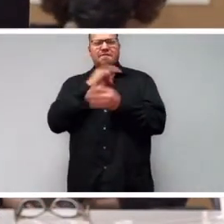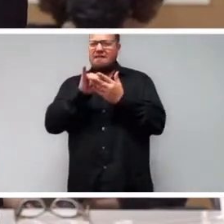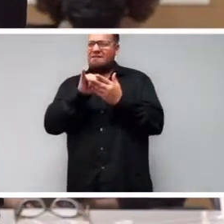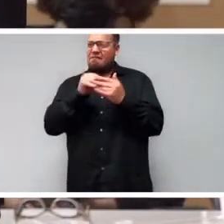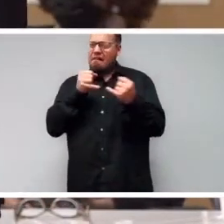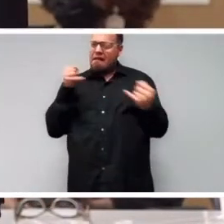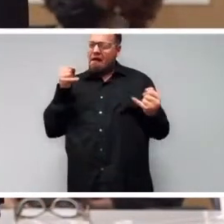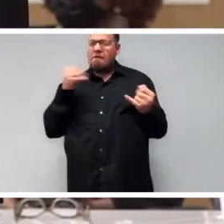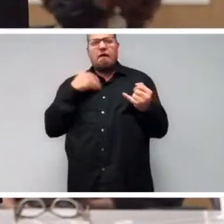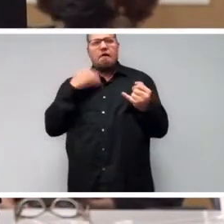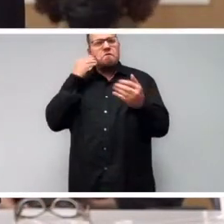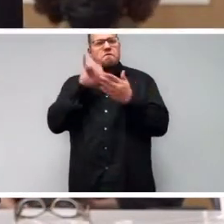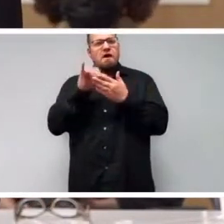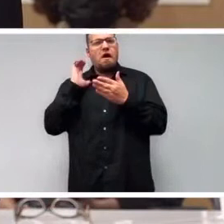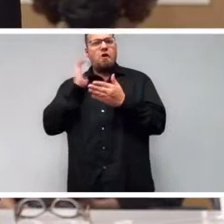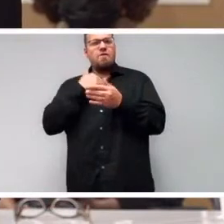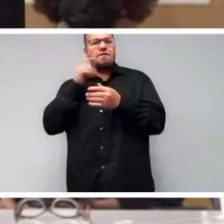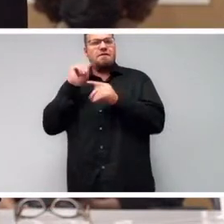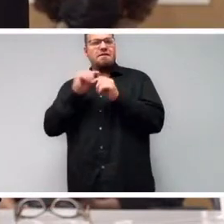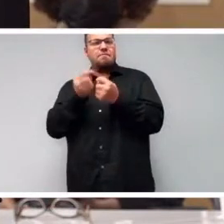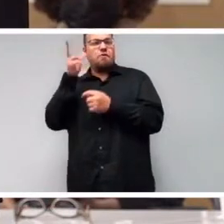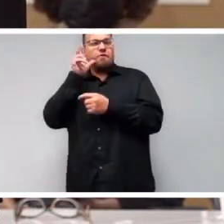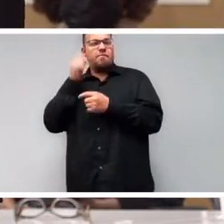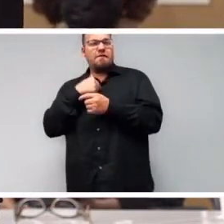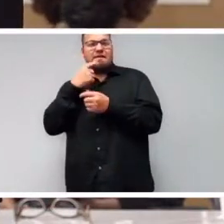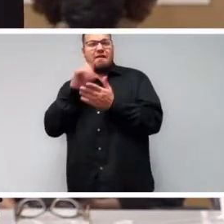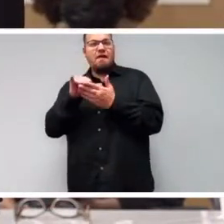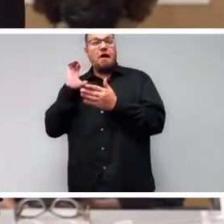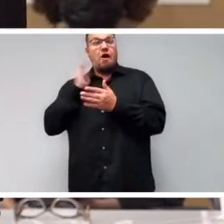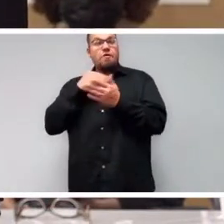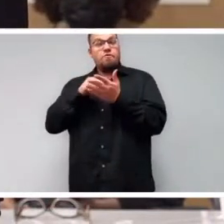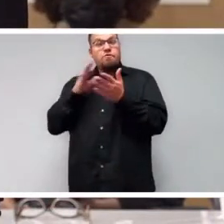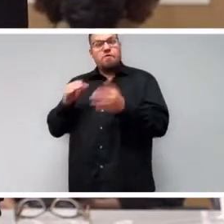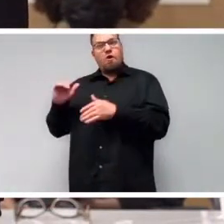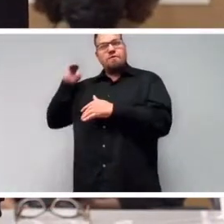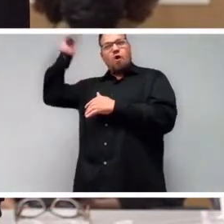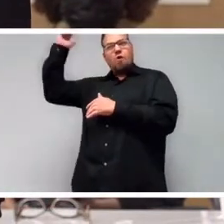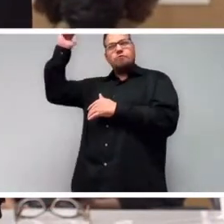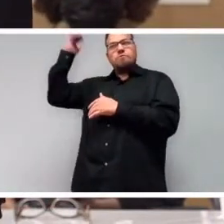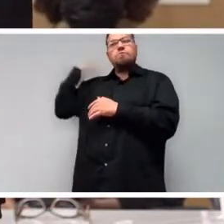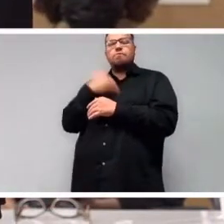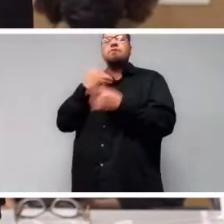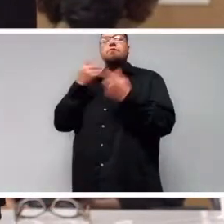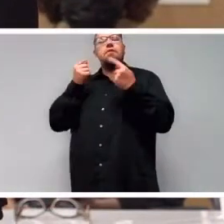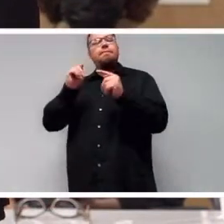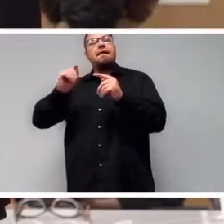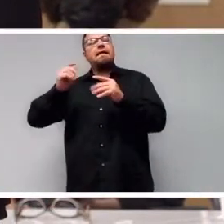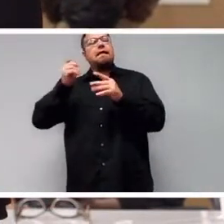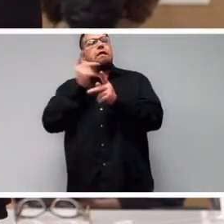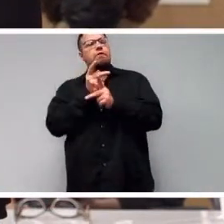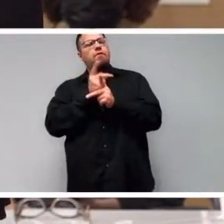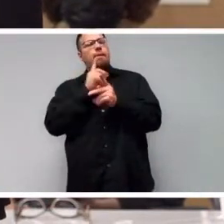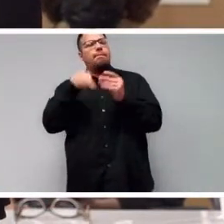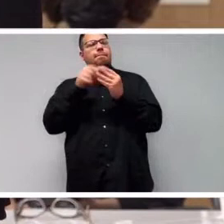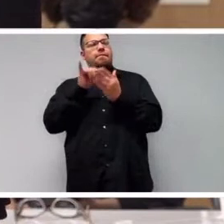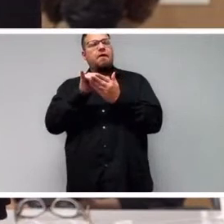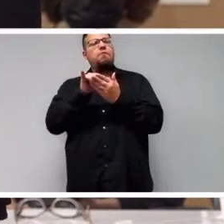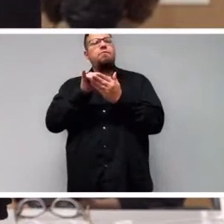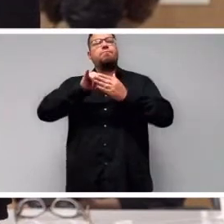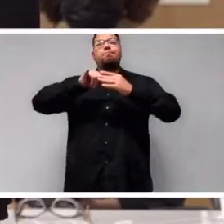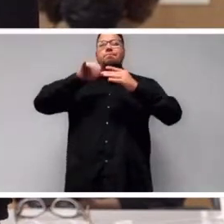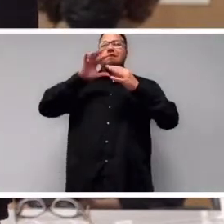our team has heard me say this a lot, where these our students are adults, and so we try to be very careful about the relationships that we have with our high